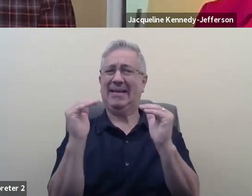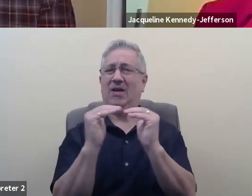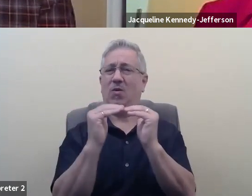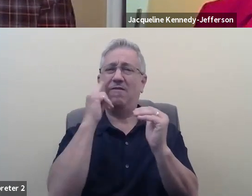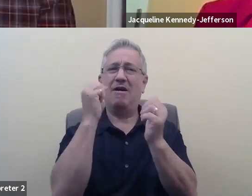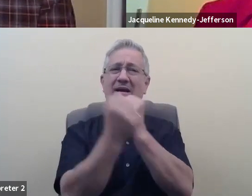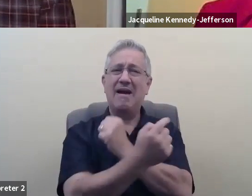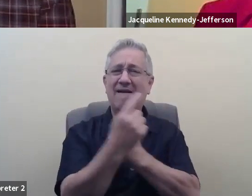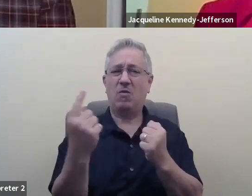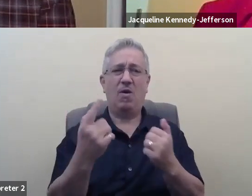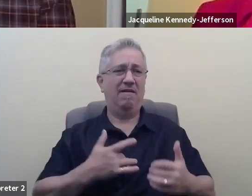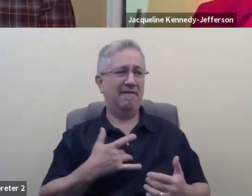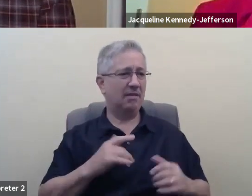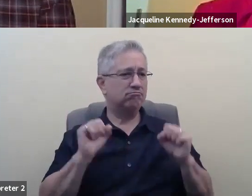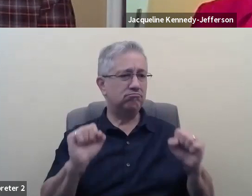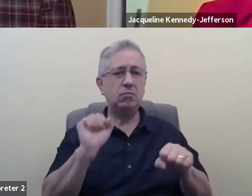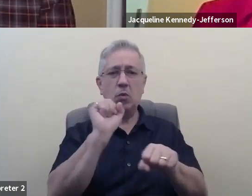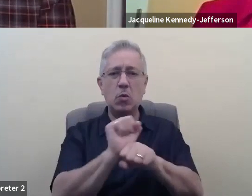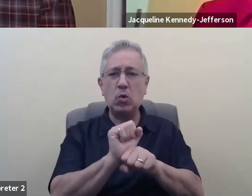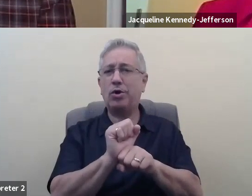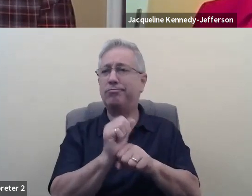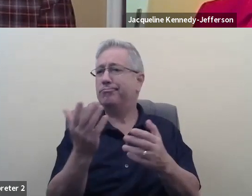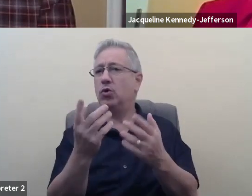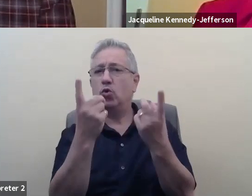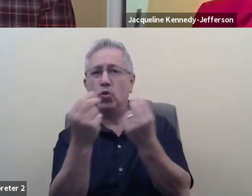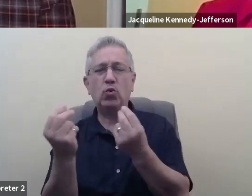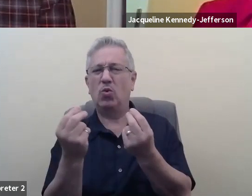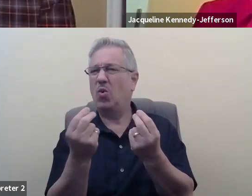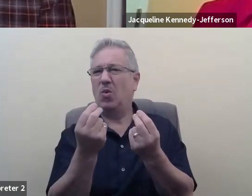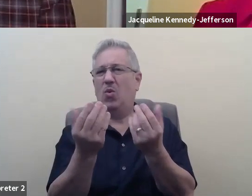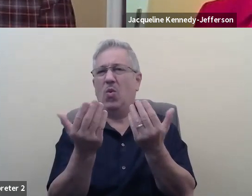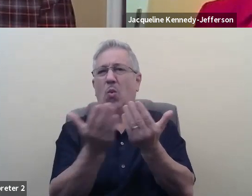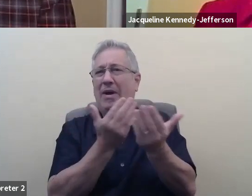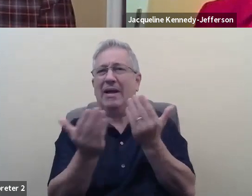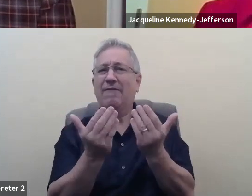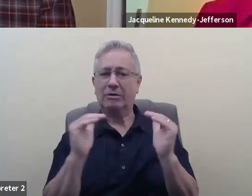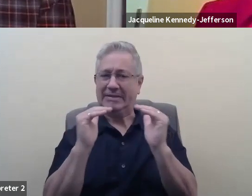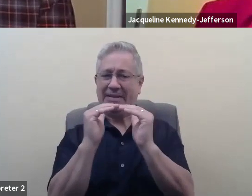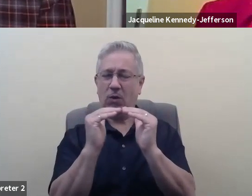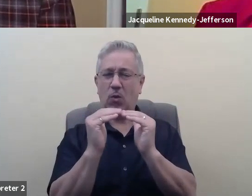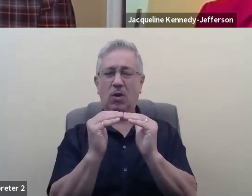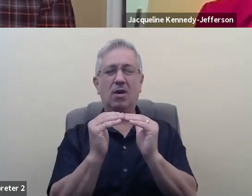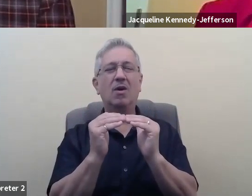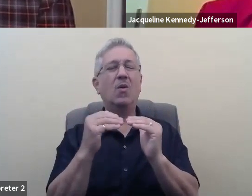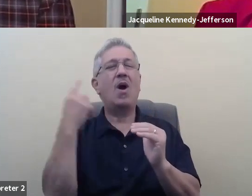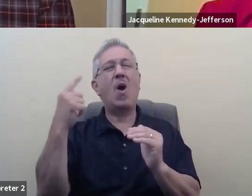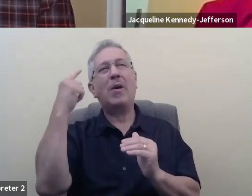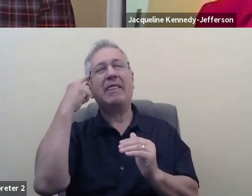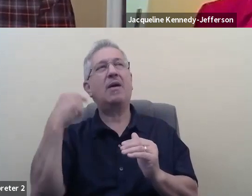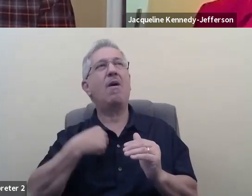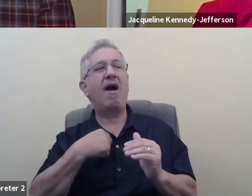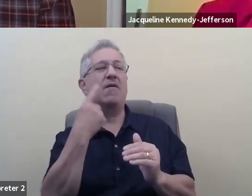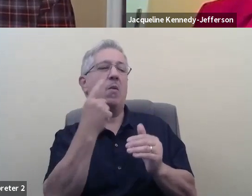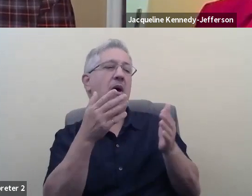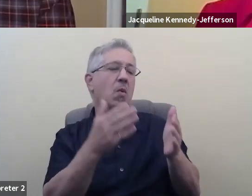Desiree's point, and to many of you, you know, like, we did things in a particular way. We, you know, we're going to sit in-house and